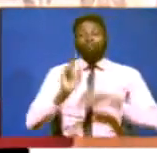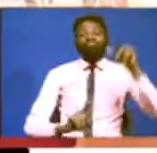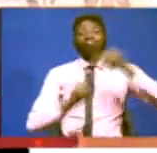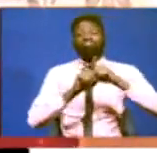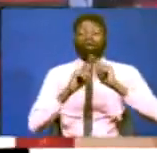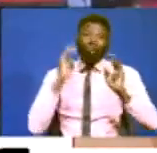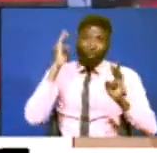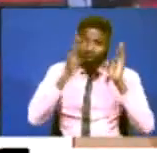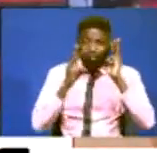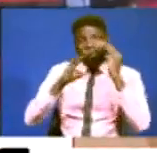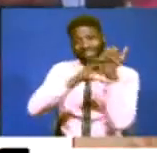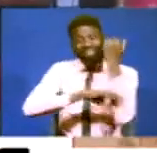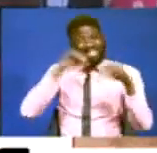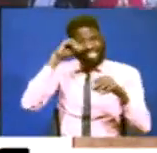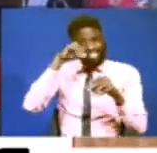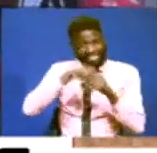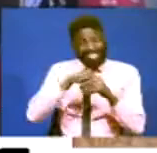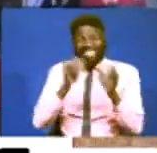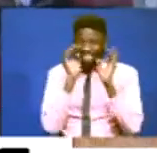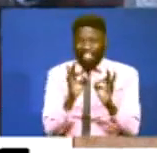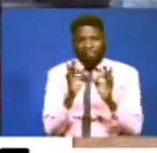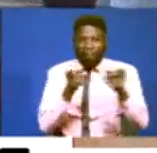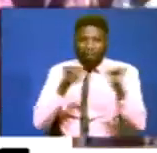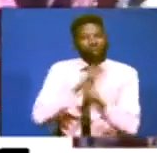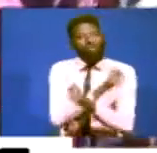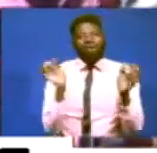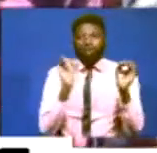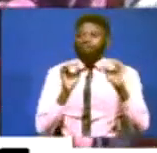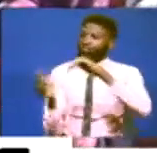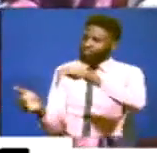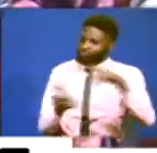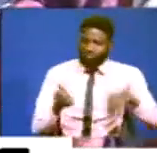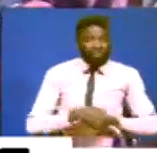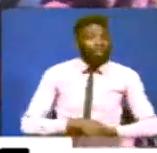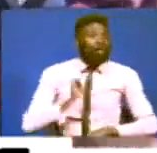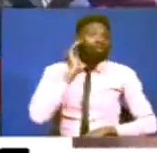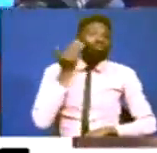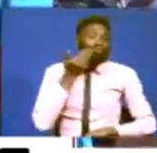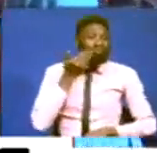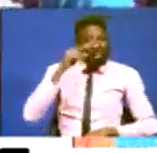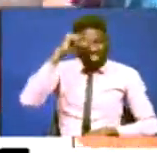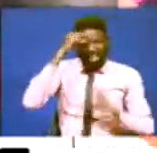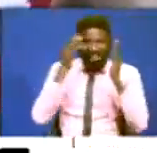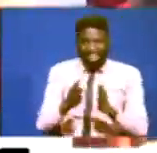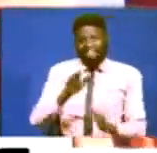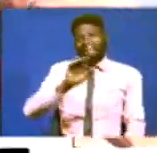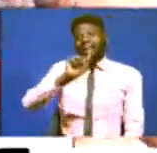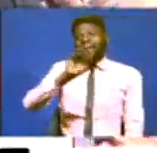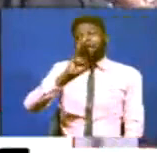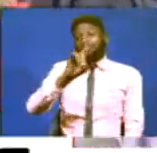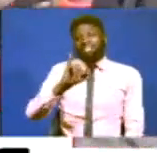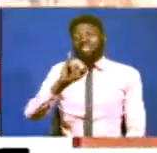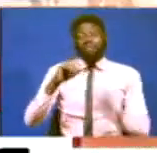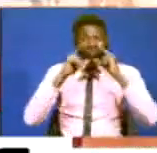Elsewhere, Isiolo Governor Abdi Ibrahim Guyo has said Isiolo leaders who were elected on a Jubilee Party ticket will work with President William